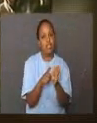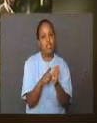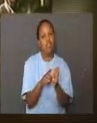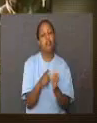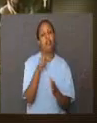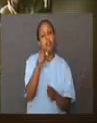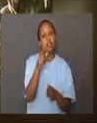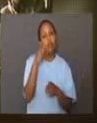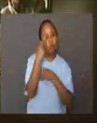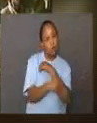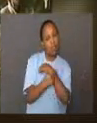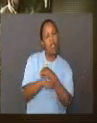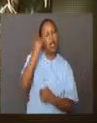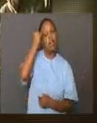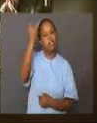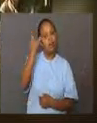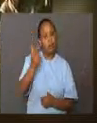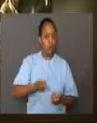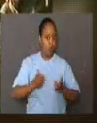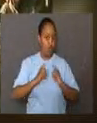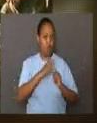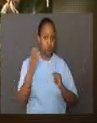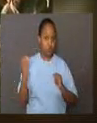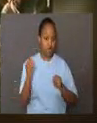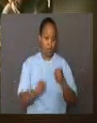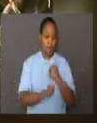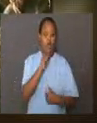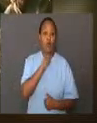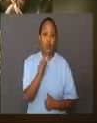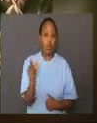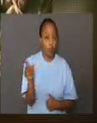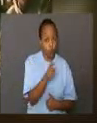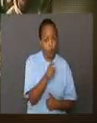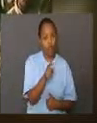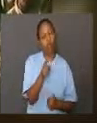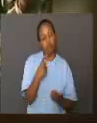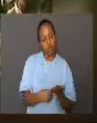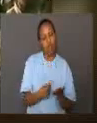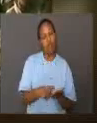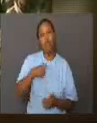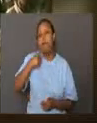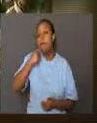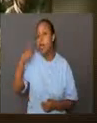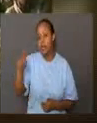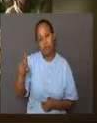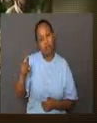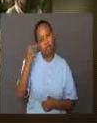you have a political opinion to express that is not harmful, you have the right to say what you